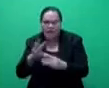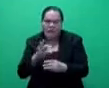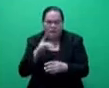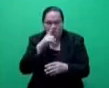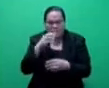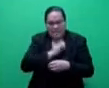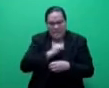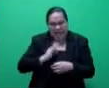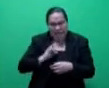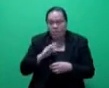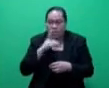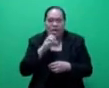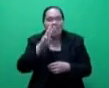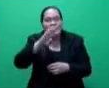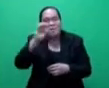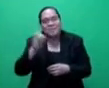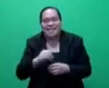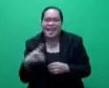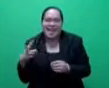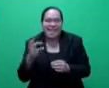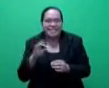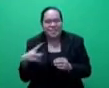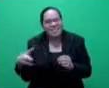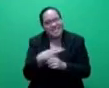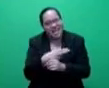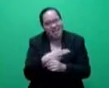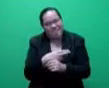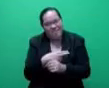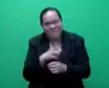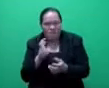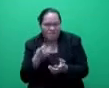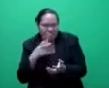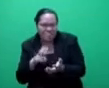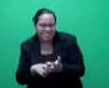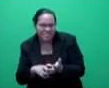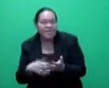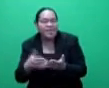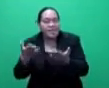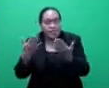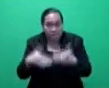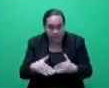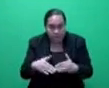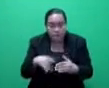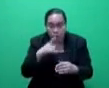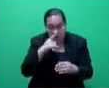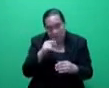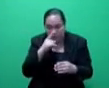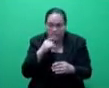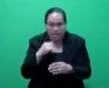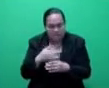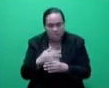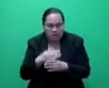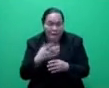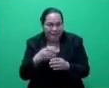their business licenses. Number 6, home-based businesses are now recognized under the regulation and can operate subject to